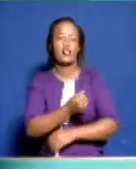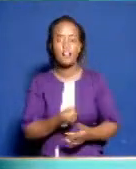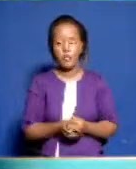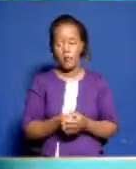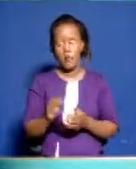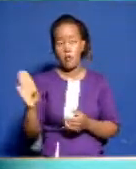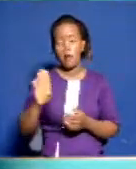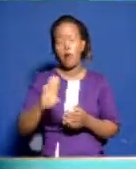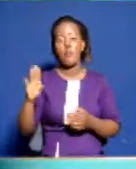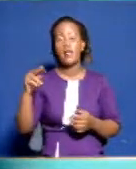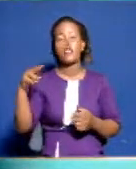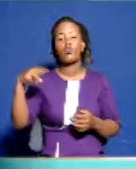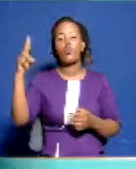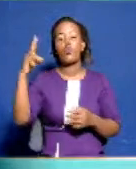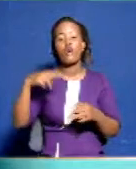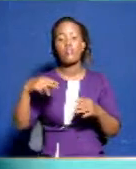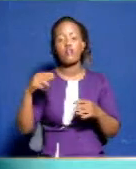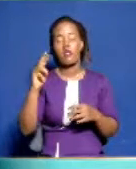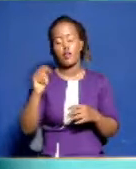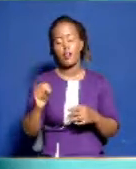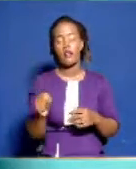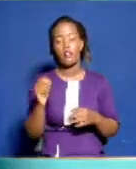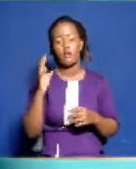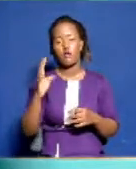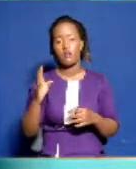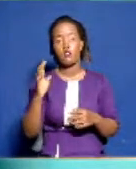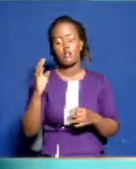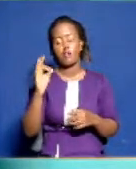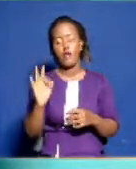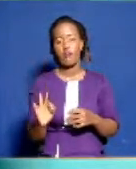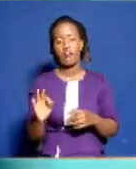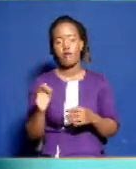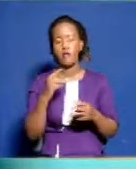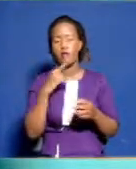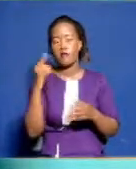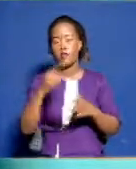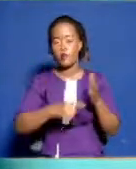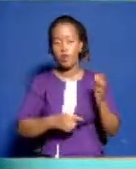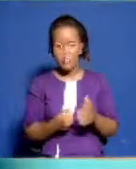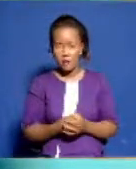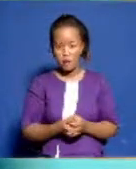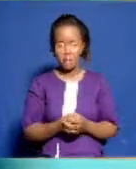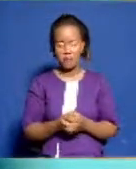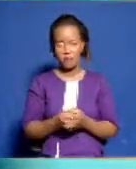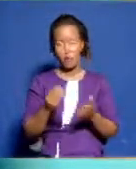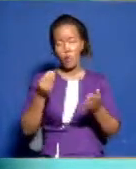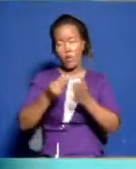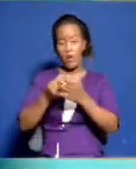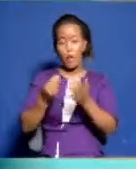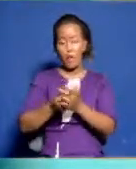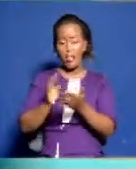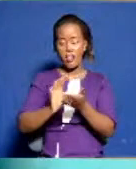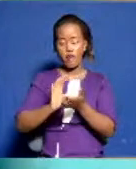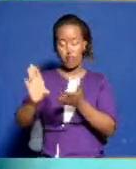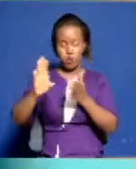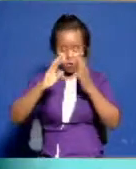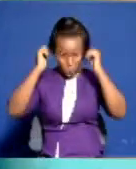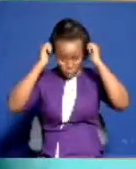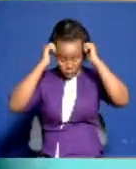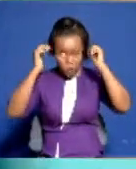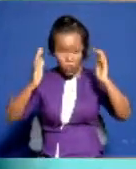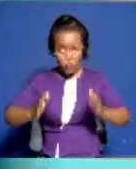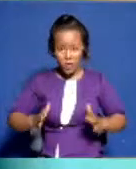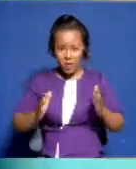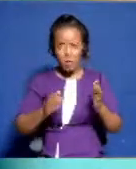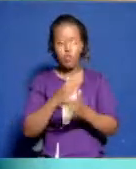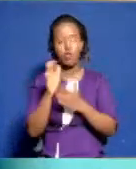North National Government Constituency Development Fund Chair Stanley Amdani says allocations for learners in all levels have